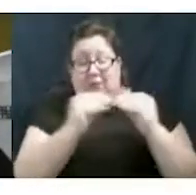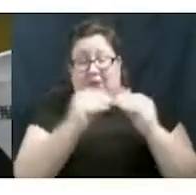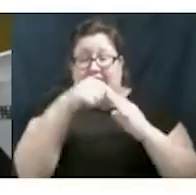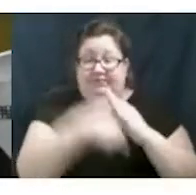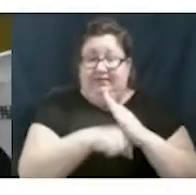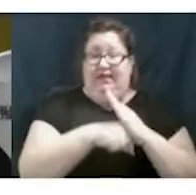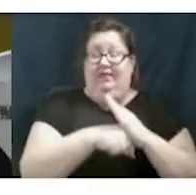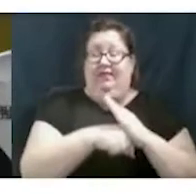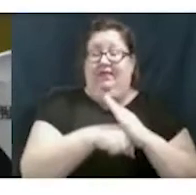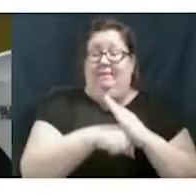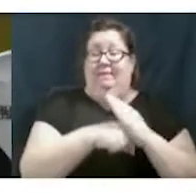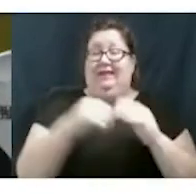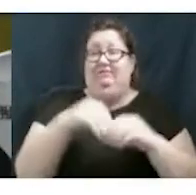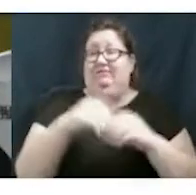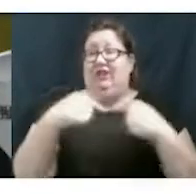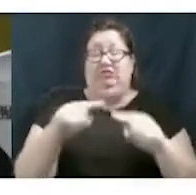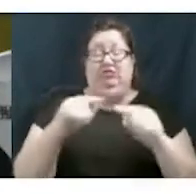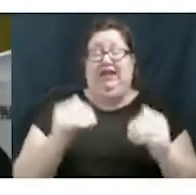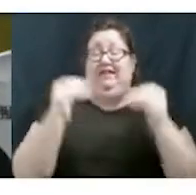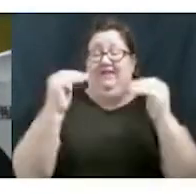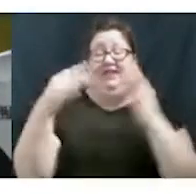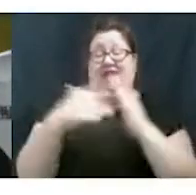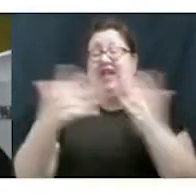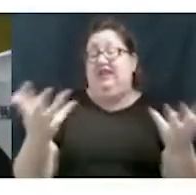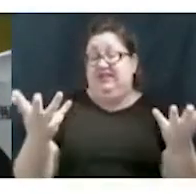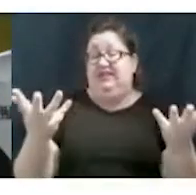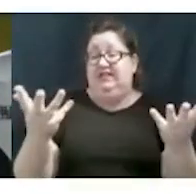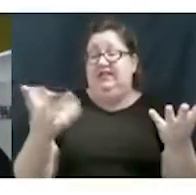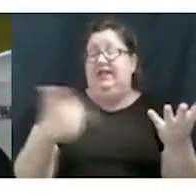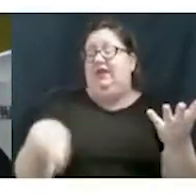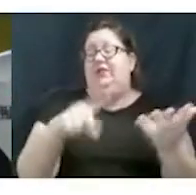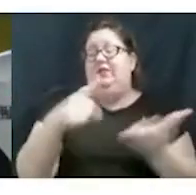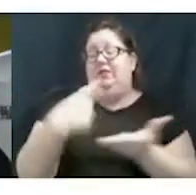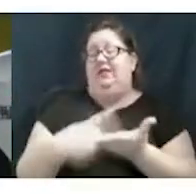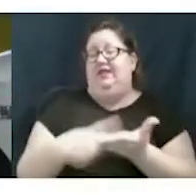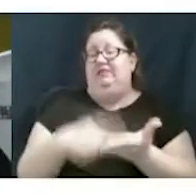in advanced studies. So those discussions definitely need to happen.